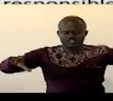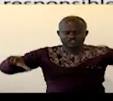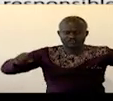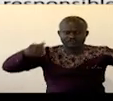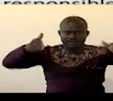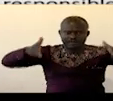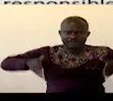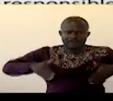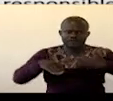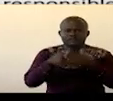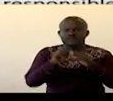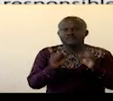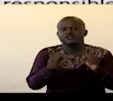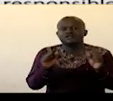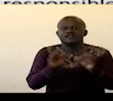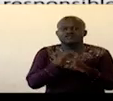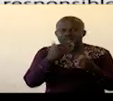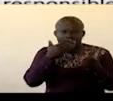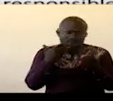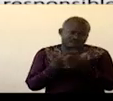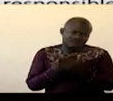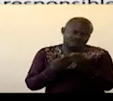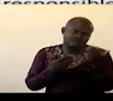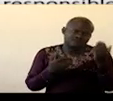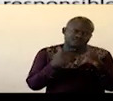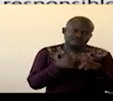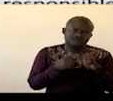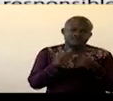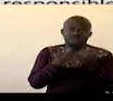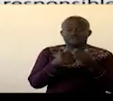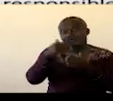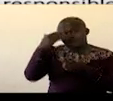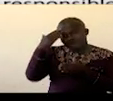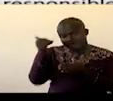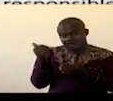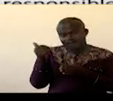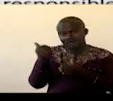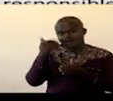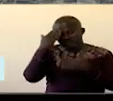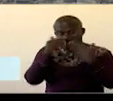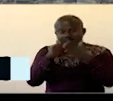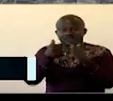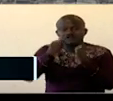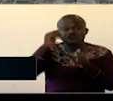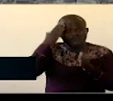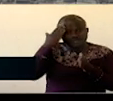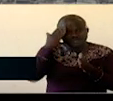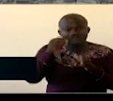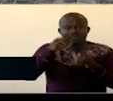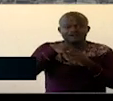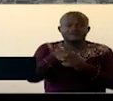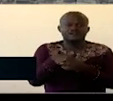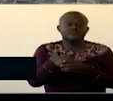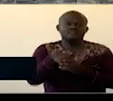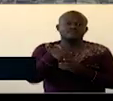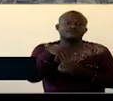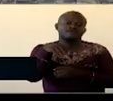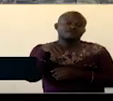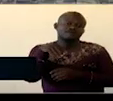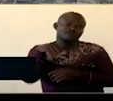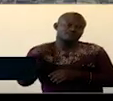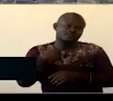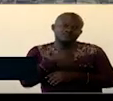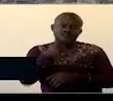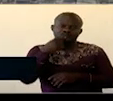be a very good source of biodiversity. Why? Because you know, in biodiversity, we